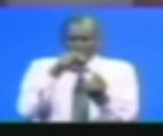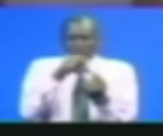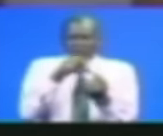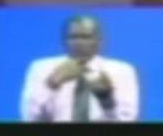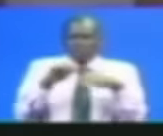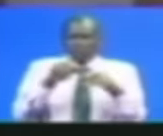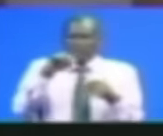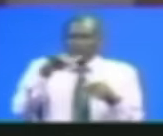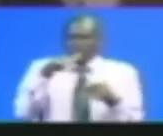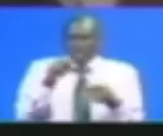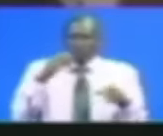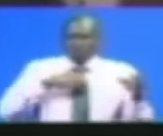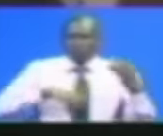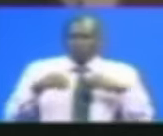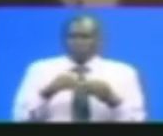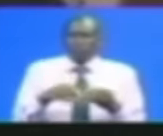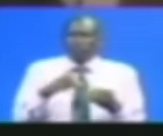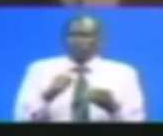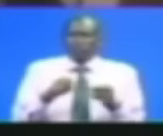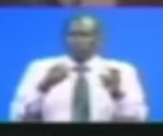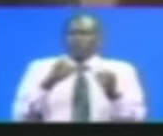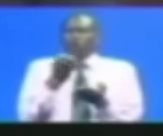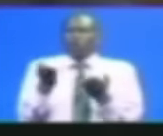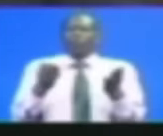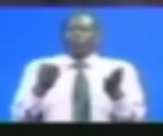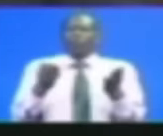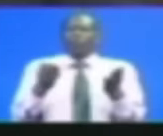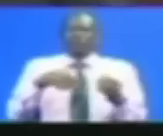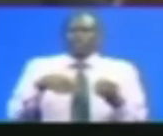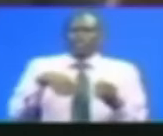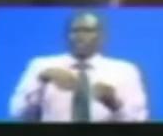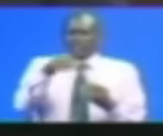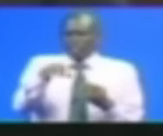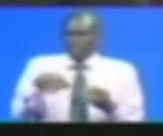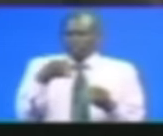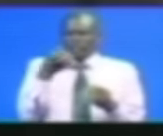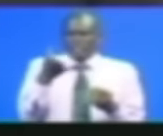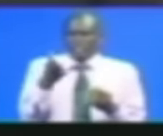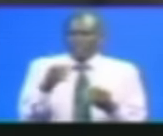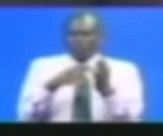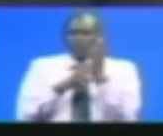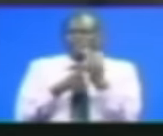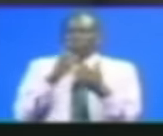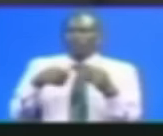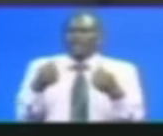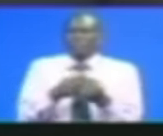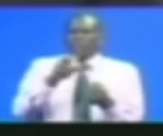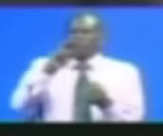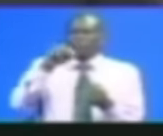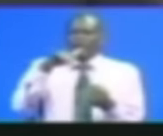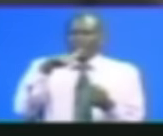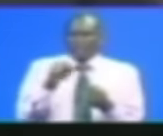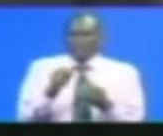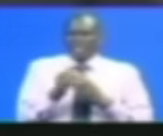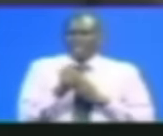to the NYS scandal. Hapo imetokea wizi kama ile ilitokea NYS ikiongozwa